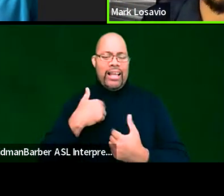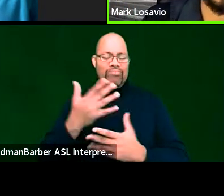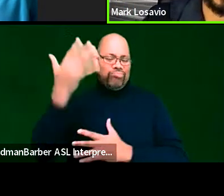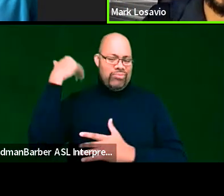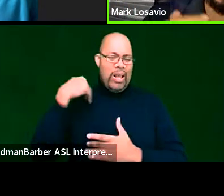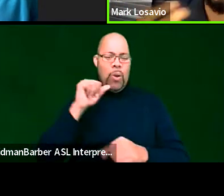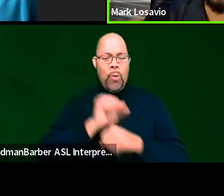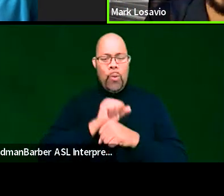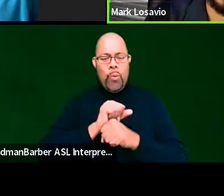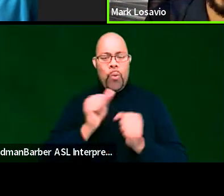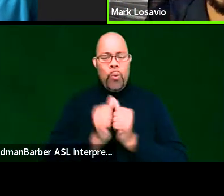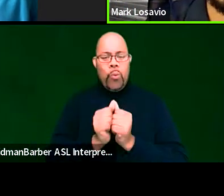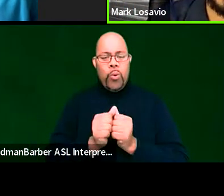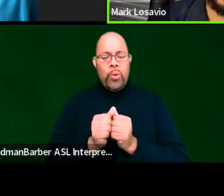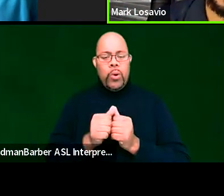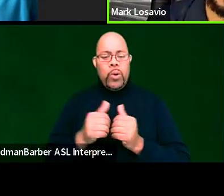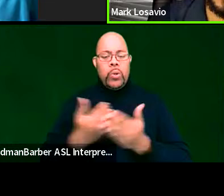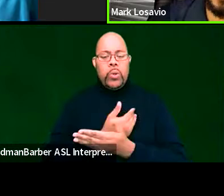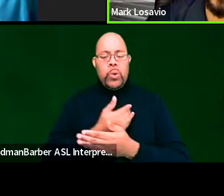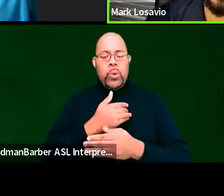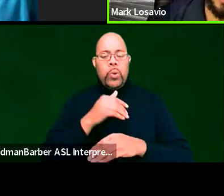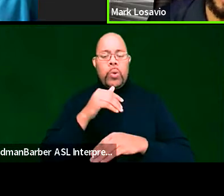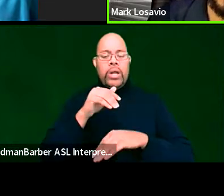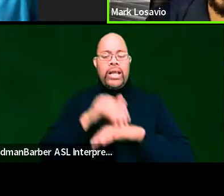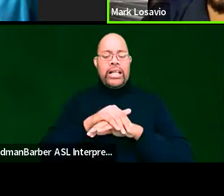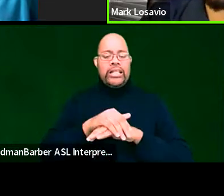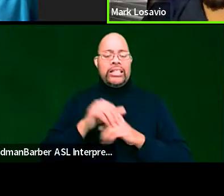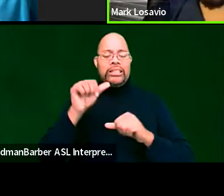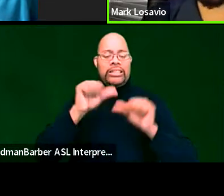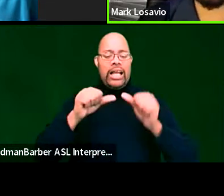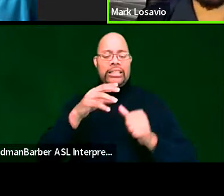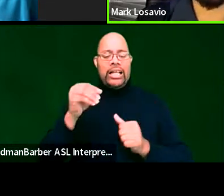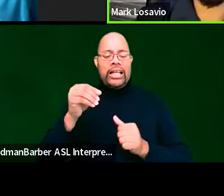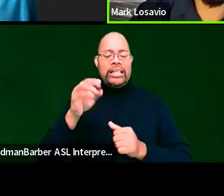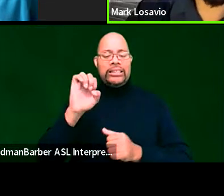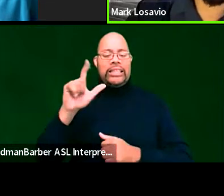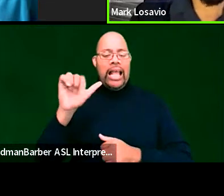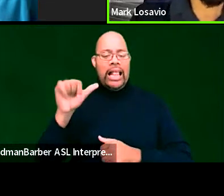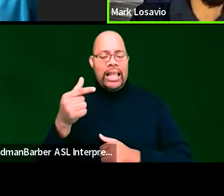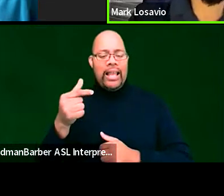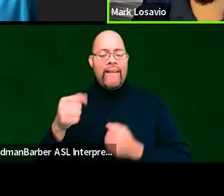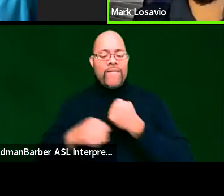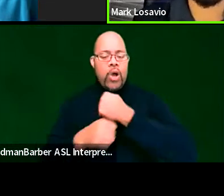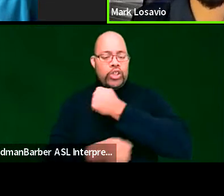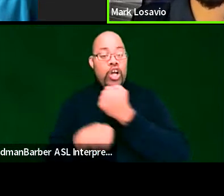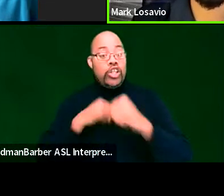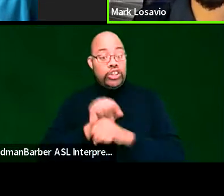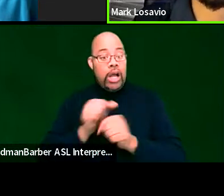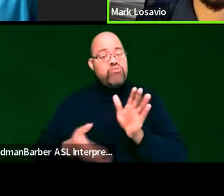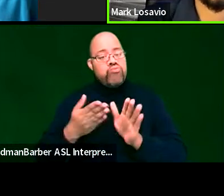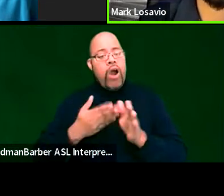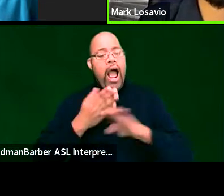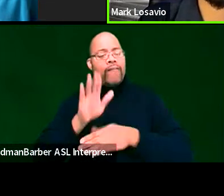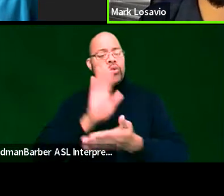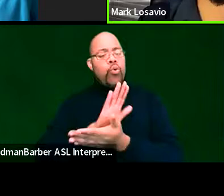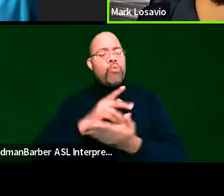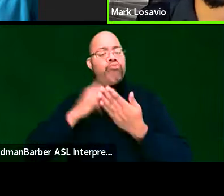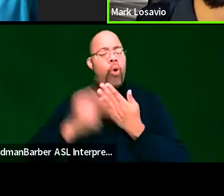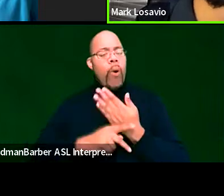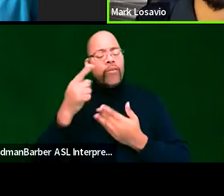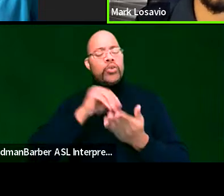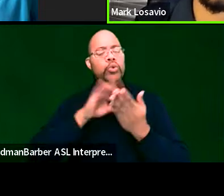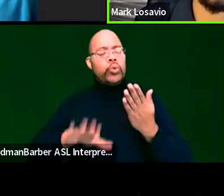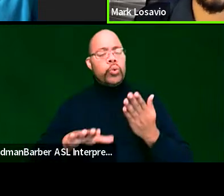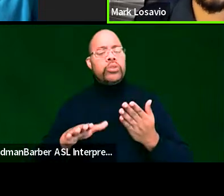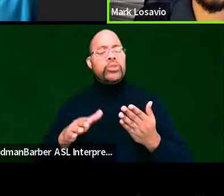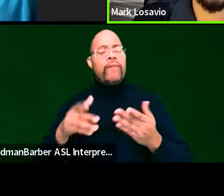where I was working with the New England Science and Sailing Foundation, and our job was to kind of run these after-school programs for students